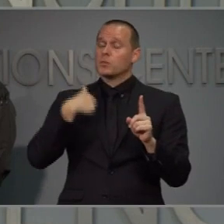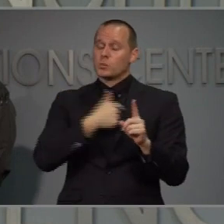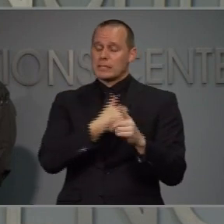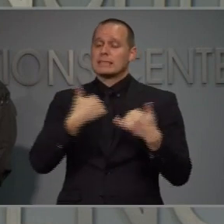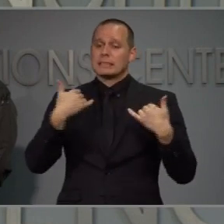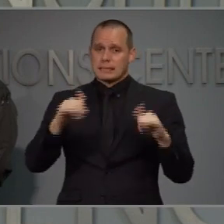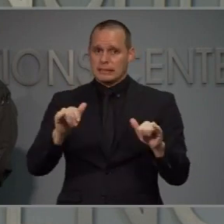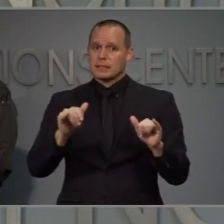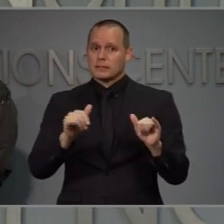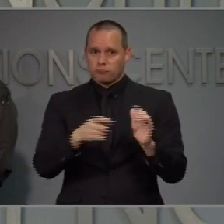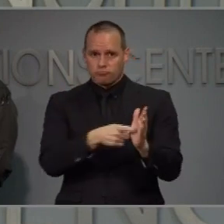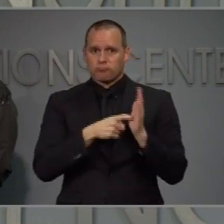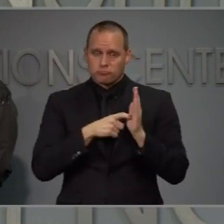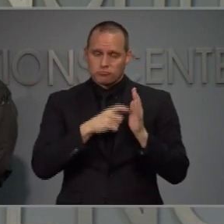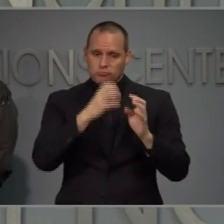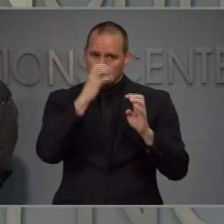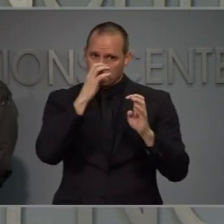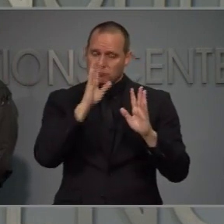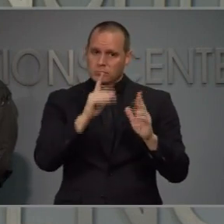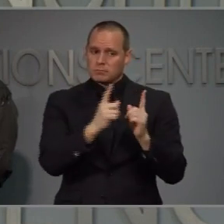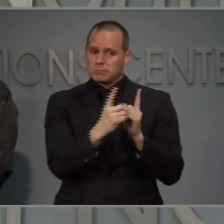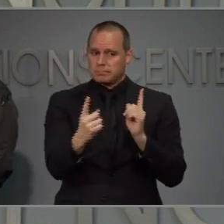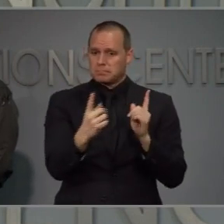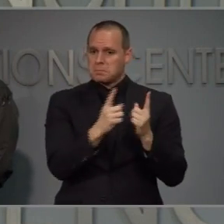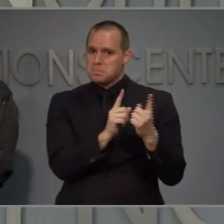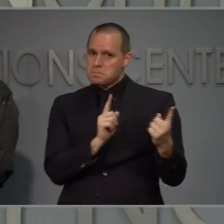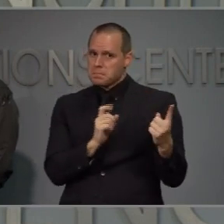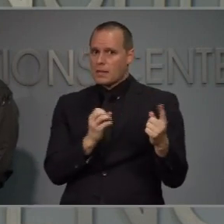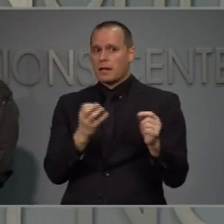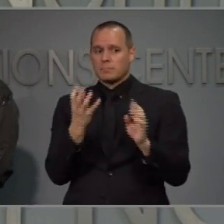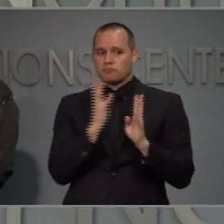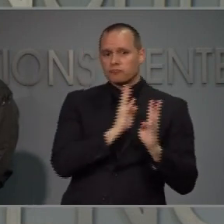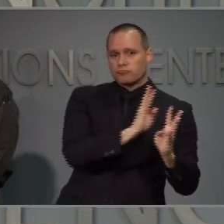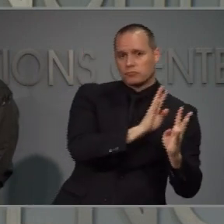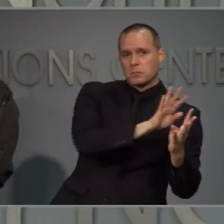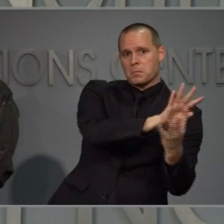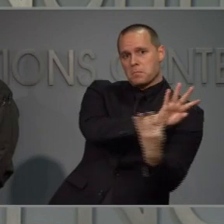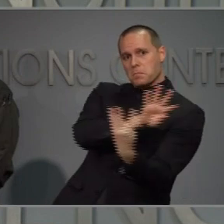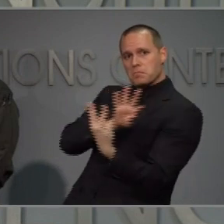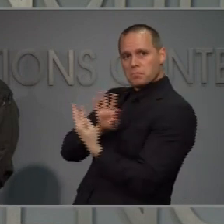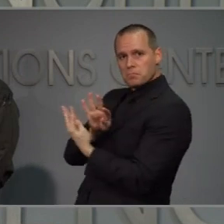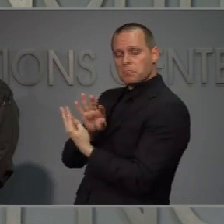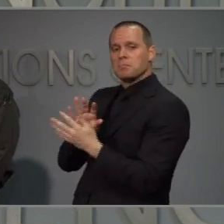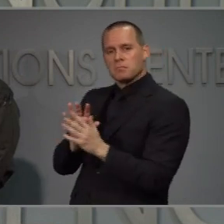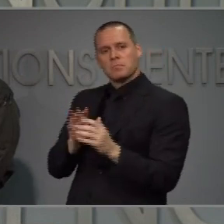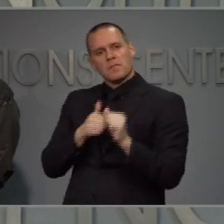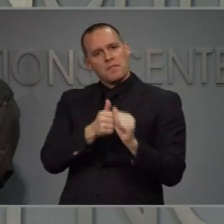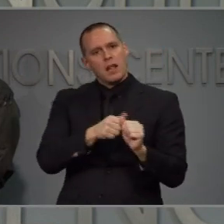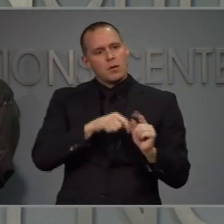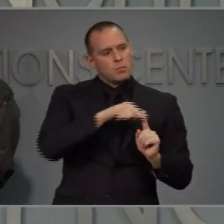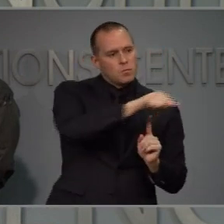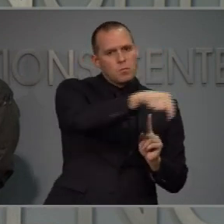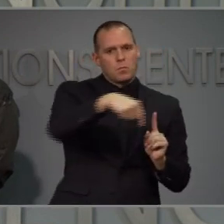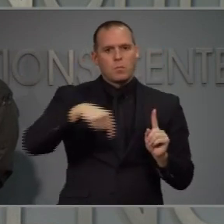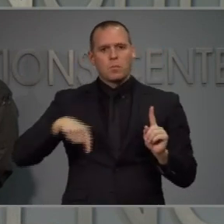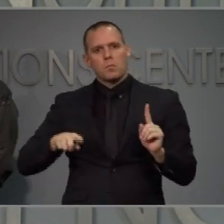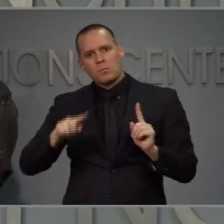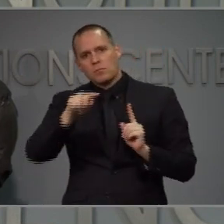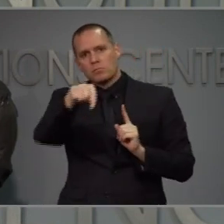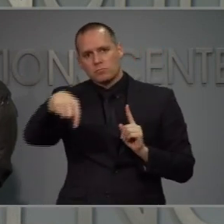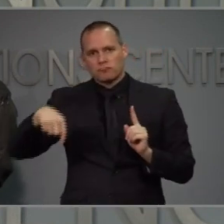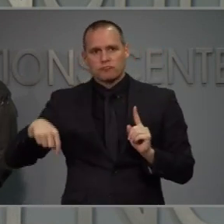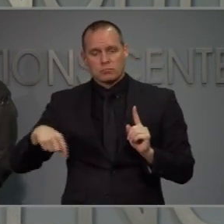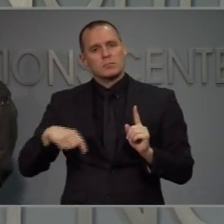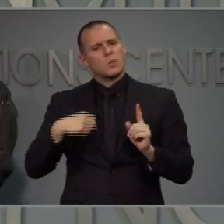social distancing to protect their employees and customers. But we think that this will be, yes, a small